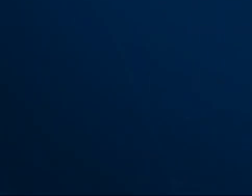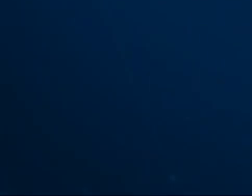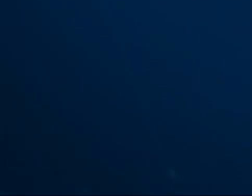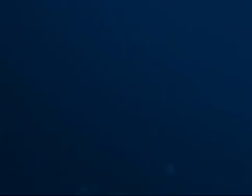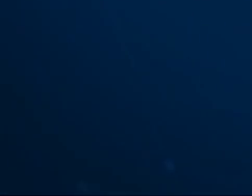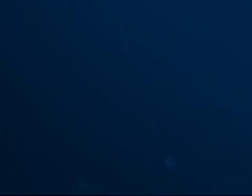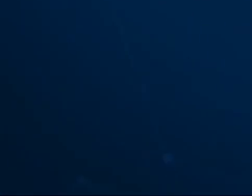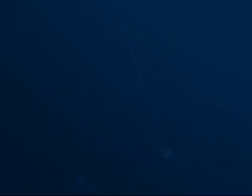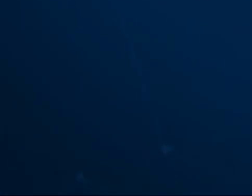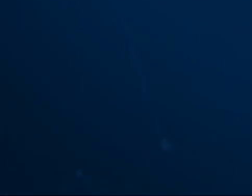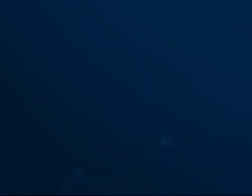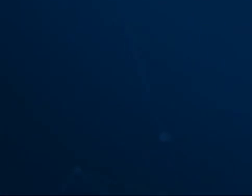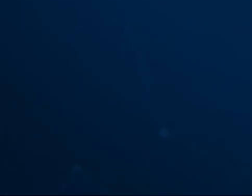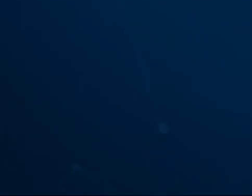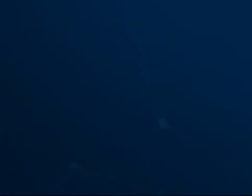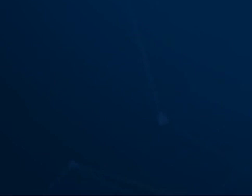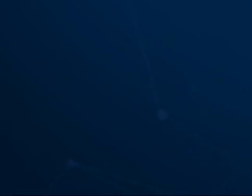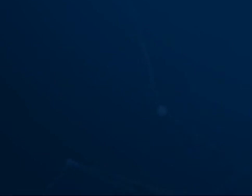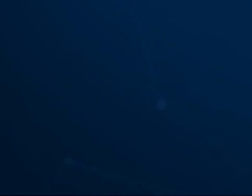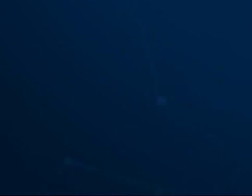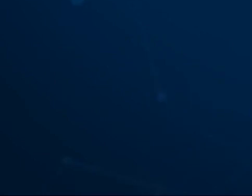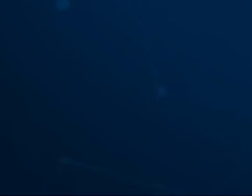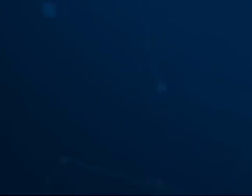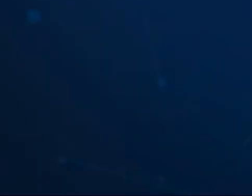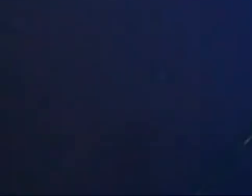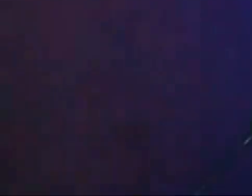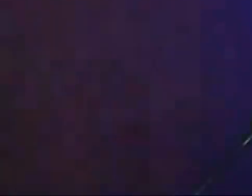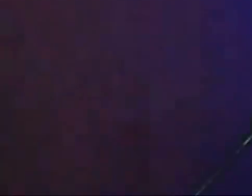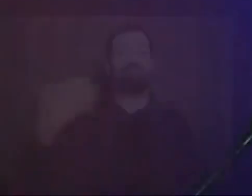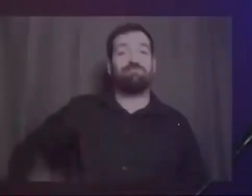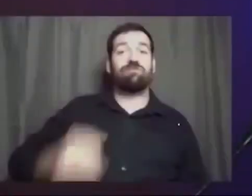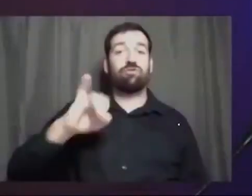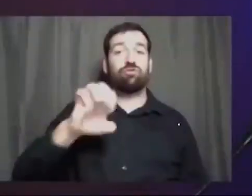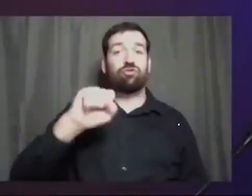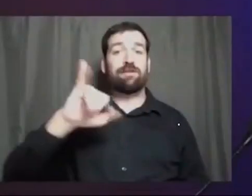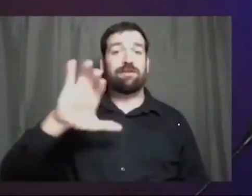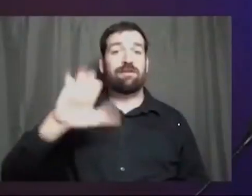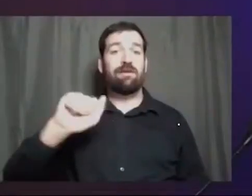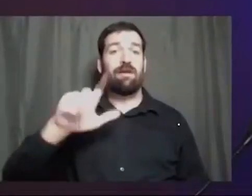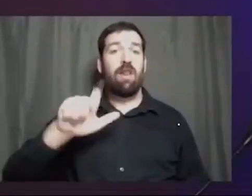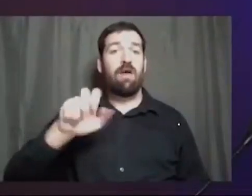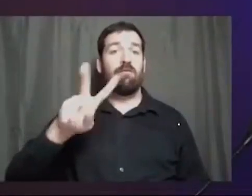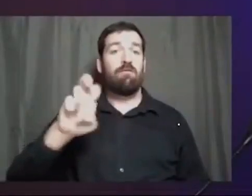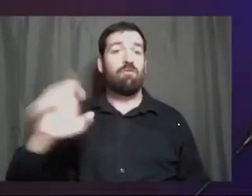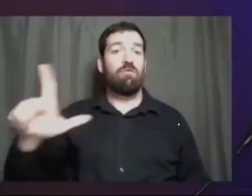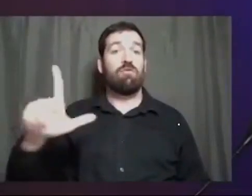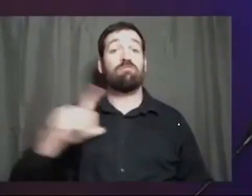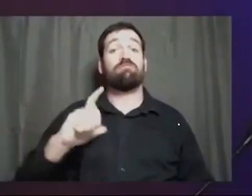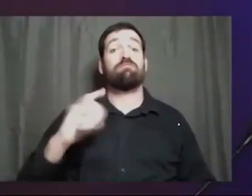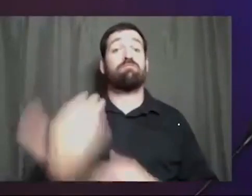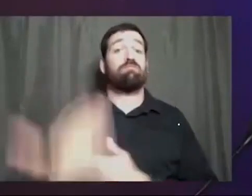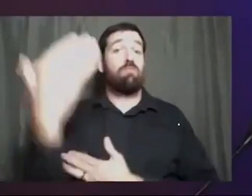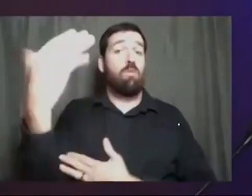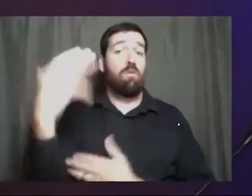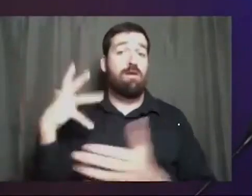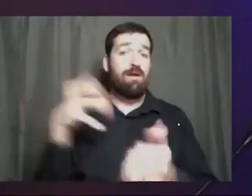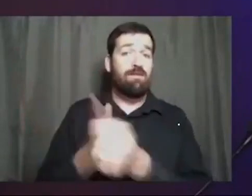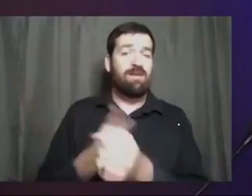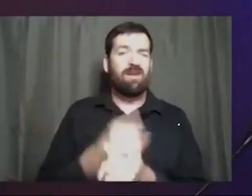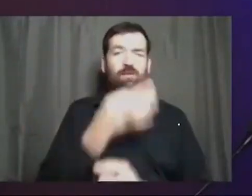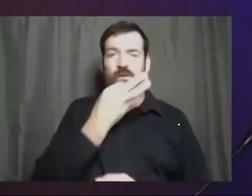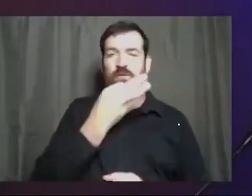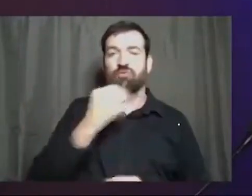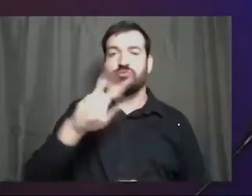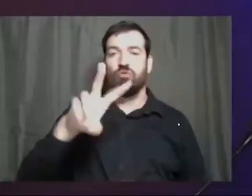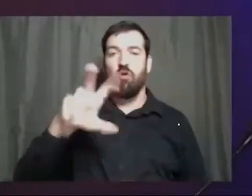Good Monday morning. It is July 19th. I'm Jessica Lovell. Welcome into the morning medical update. We will get an update on our COVID cases here in just a few seconds, but